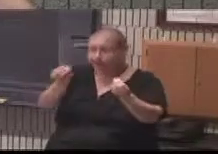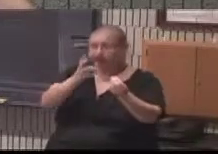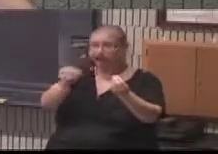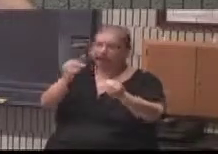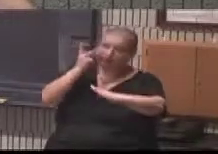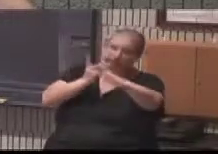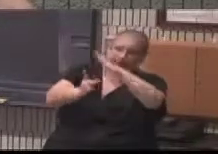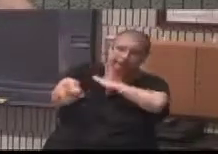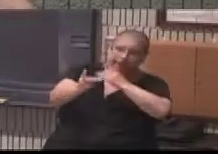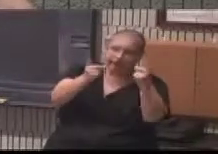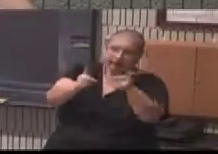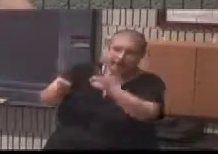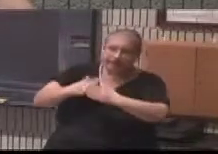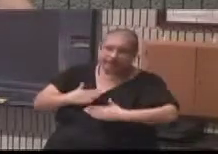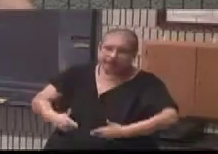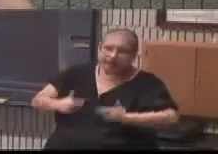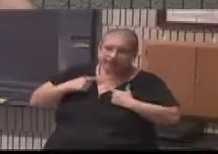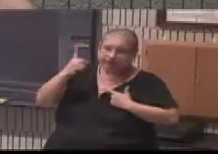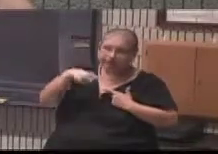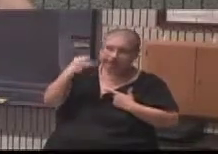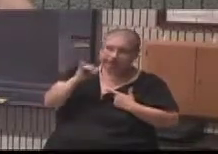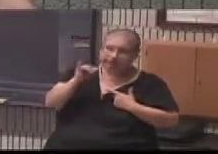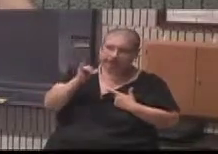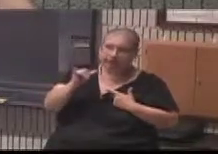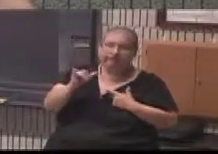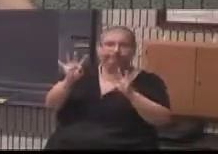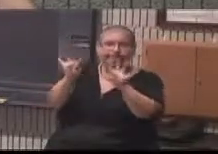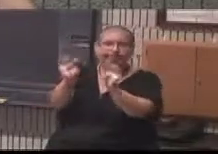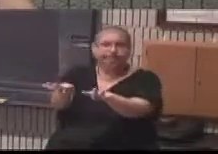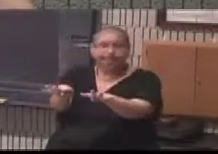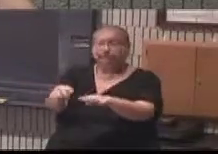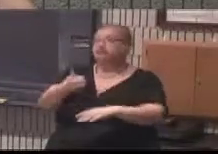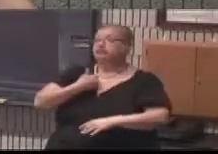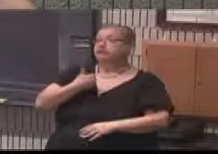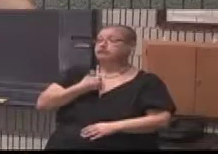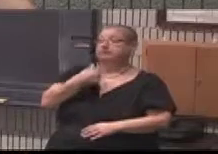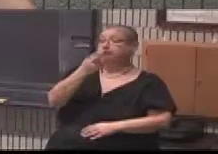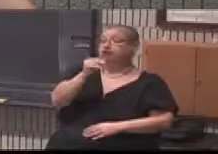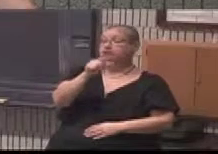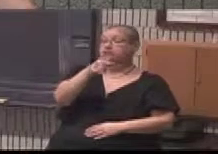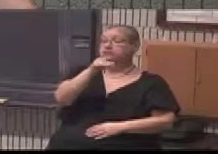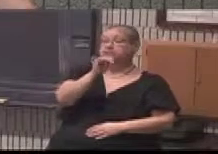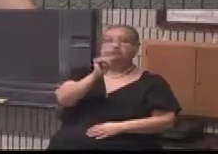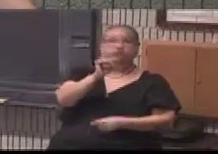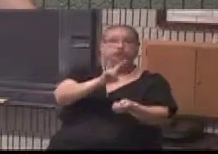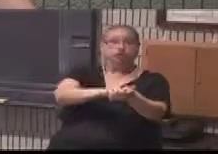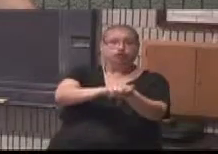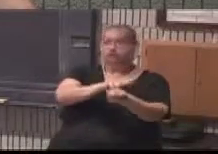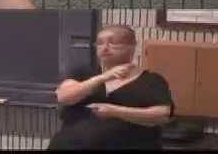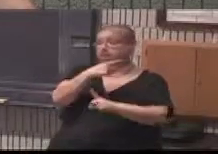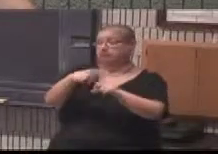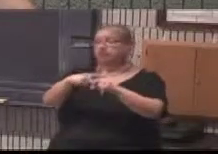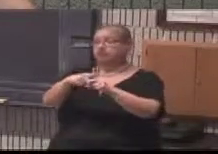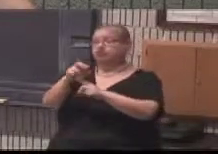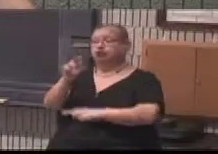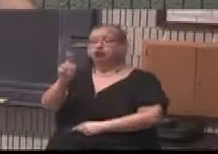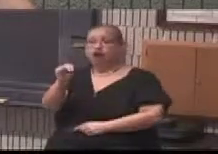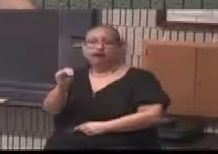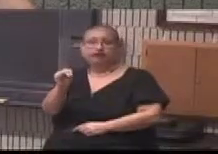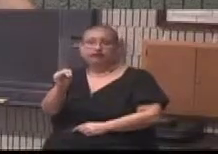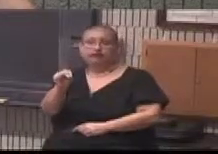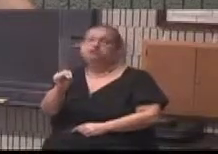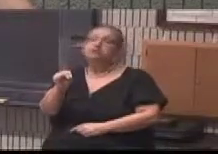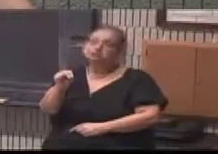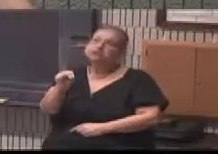me. As a hospice nurse and a registered nurse, I knew what I was facing. The progression is